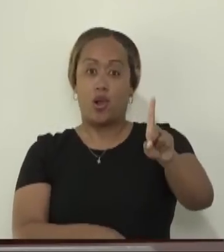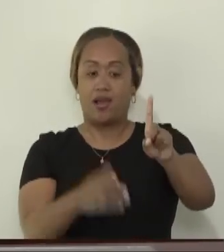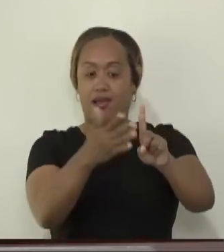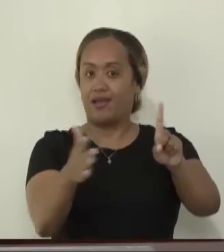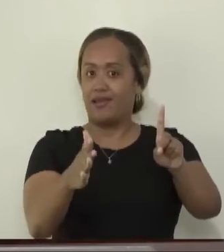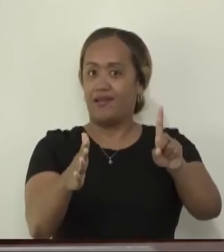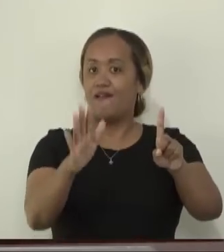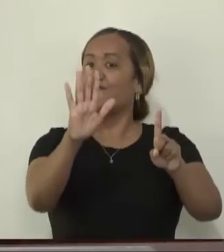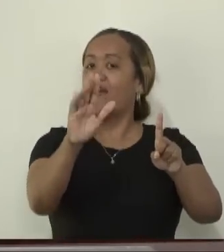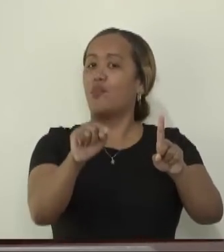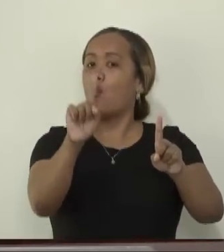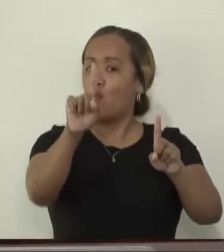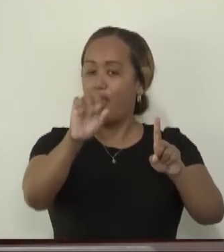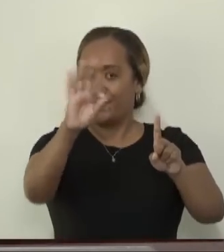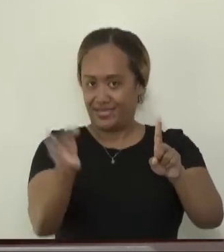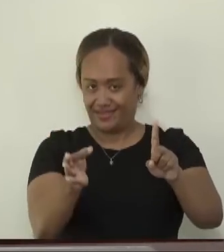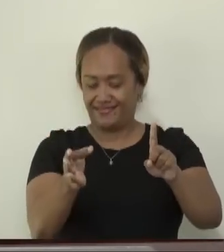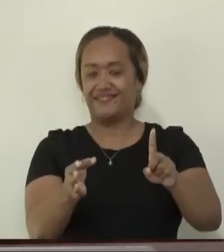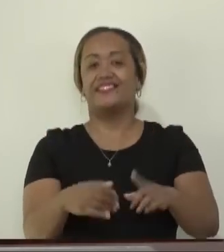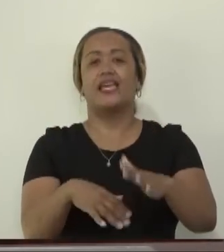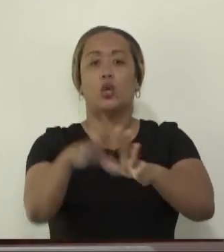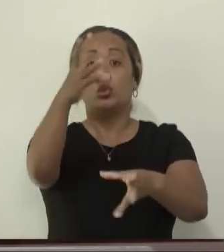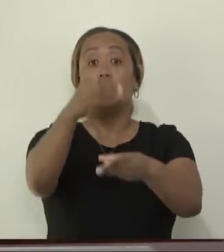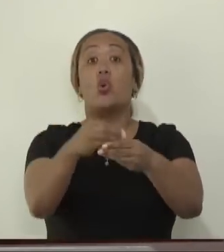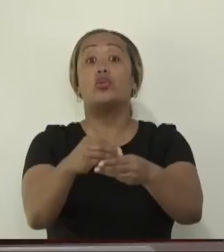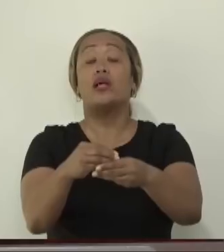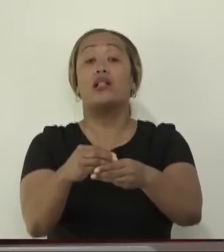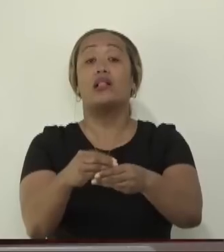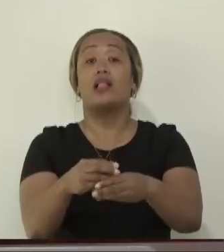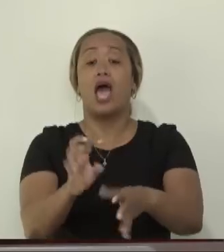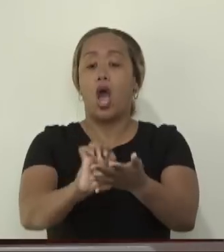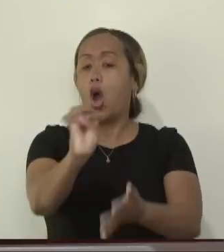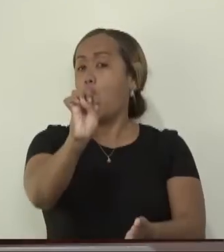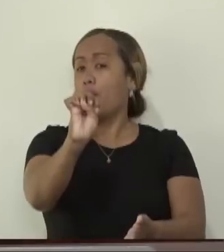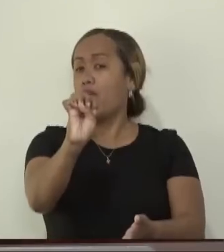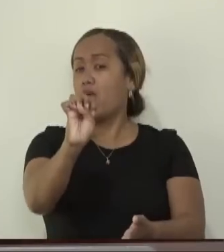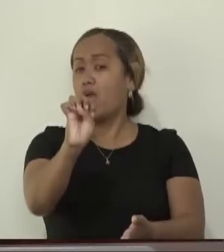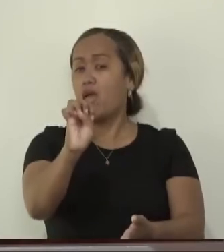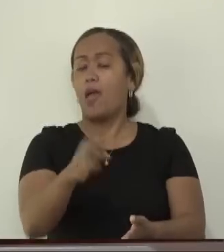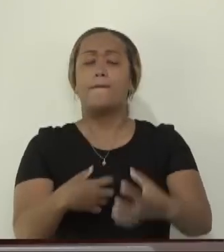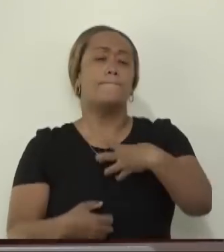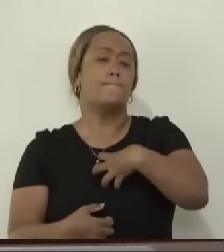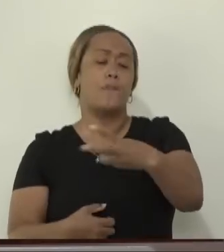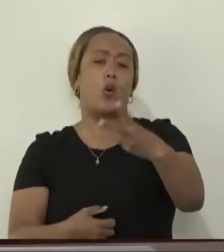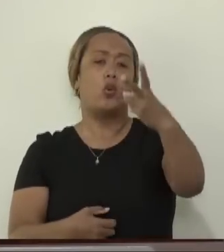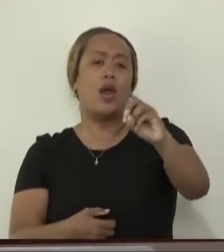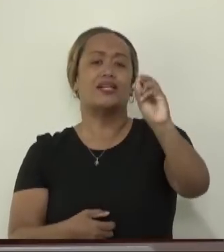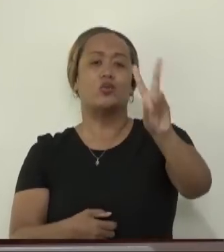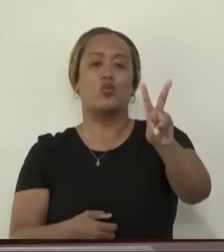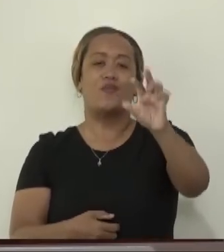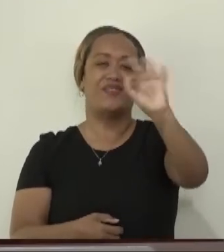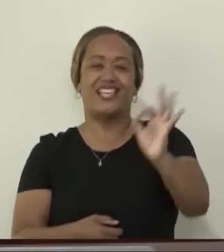by 5.1%. In total, our economy contracted by more than